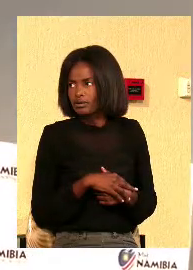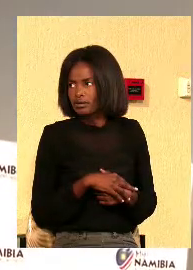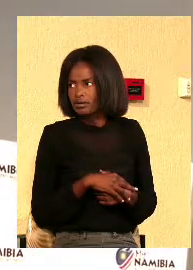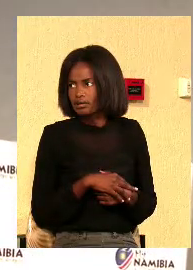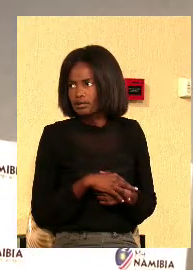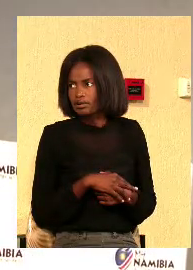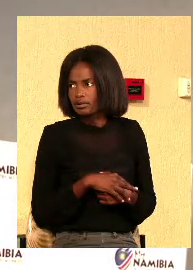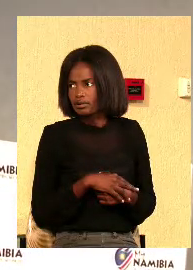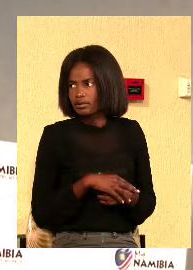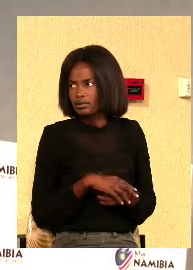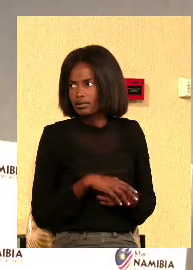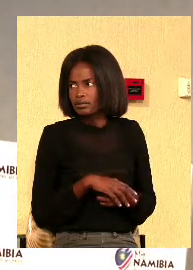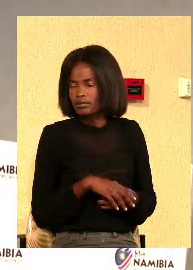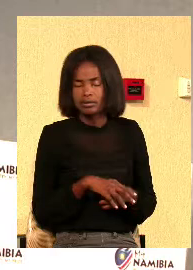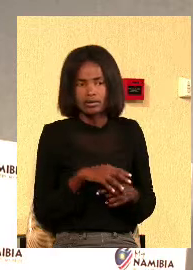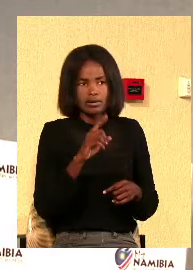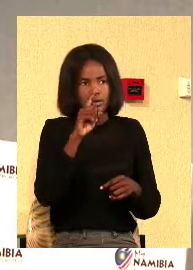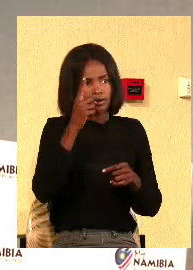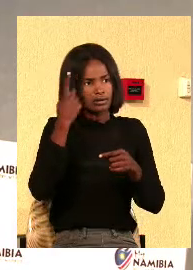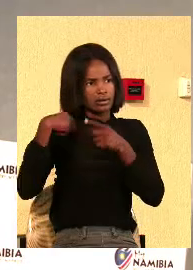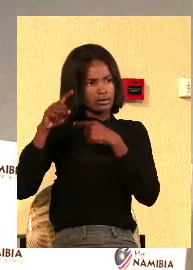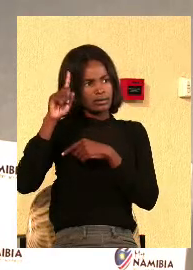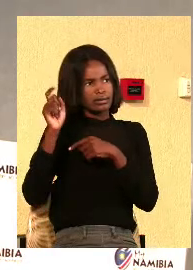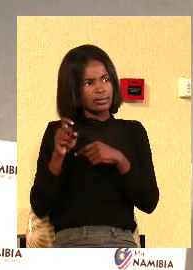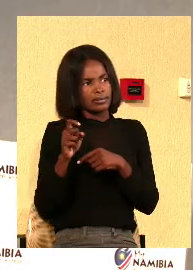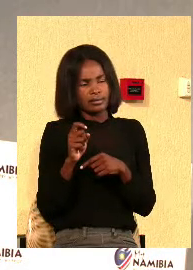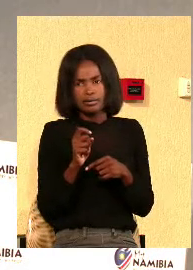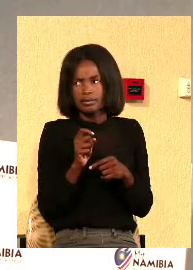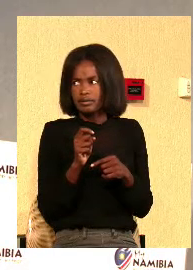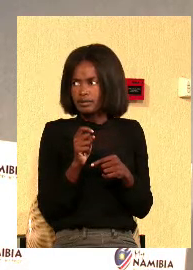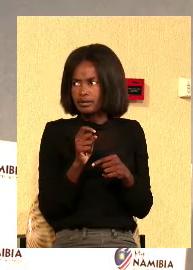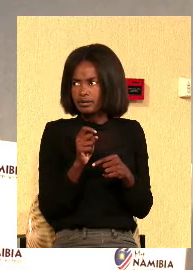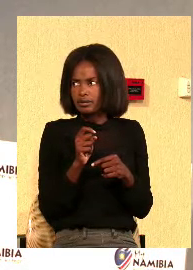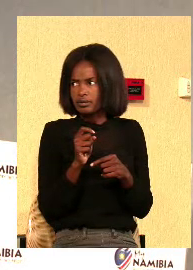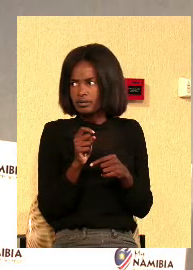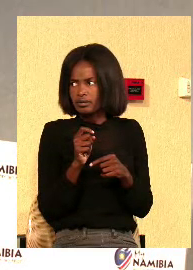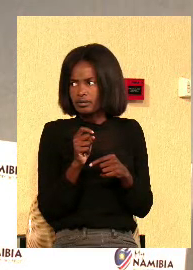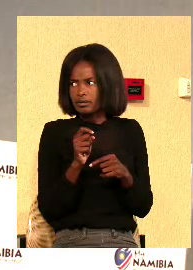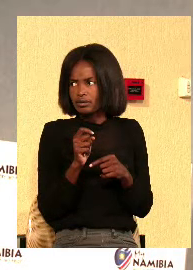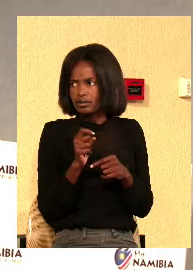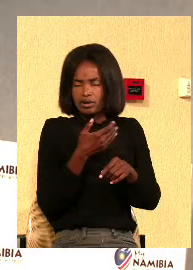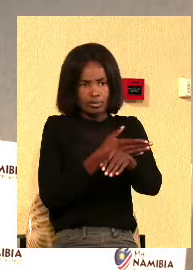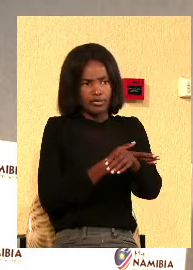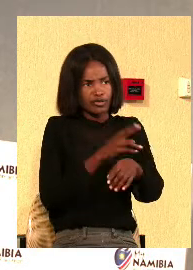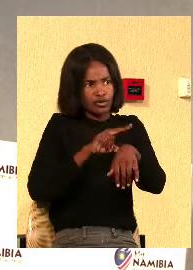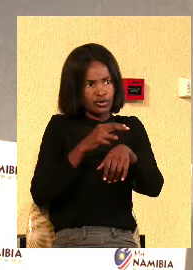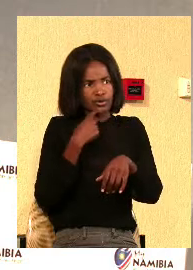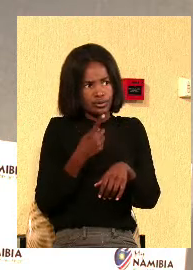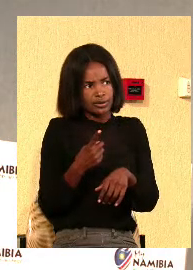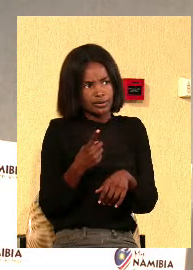The mass testing for a lot of individuals, just to confirm if we still have, like you mentioned earlier, in terms